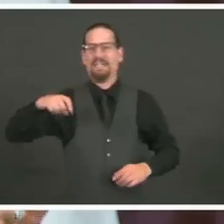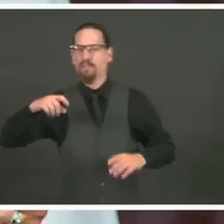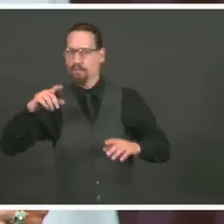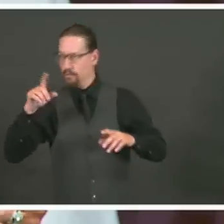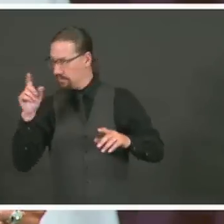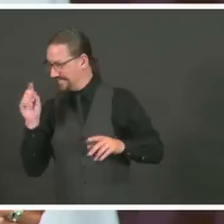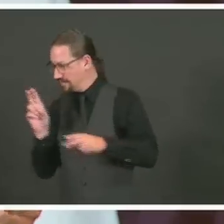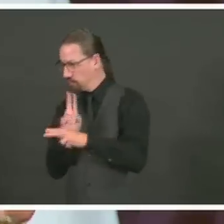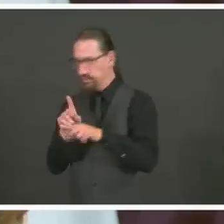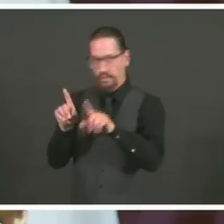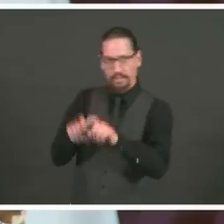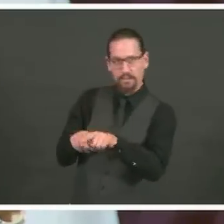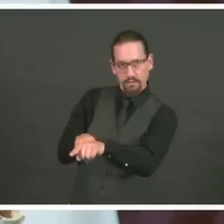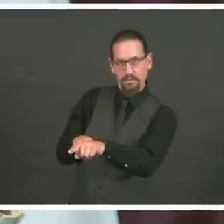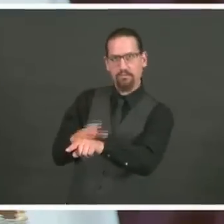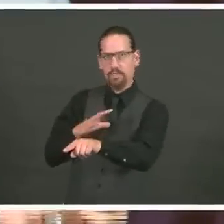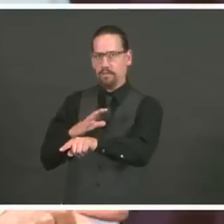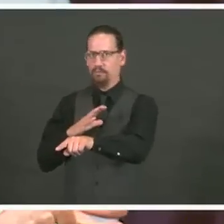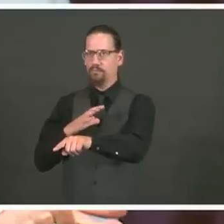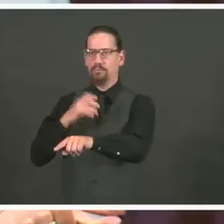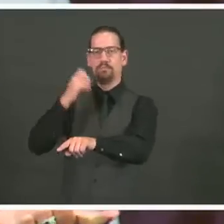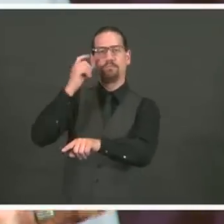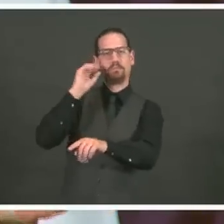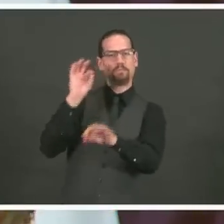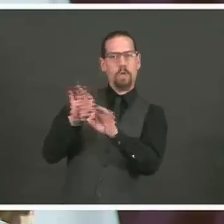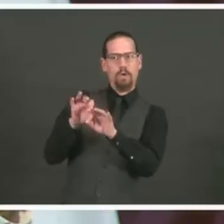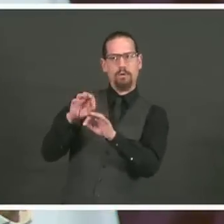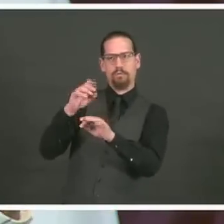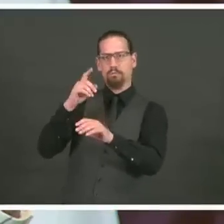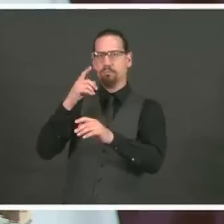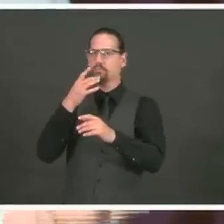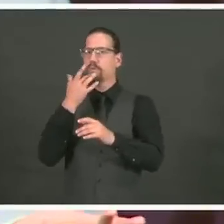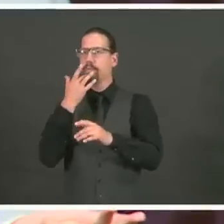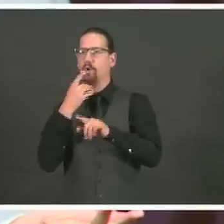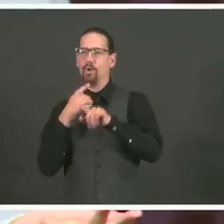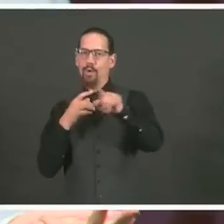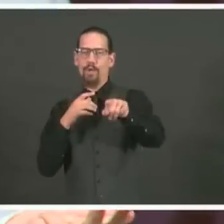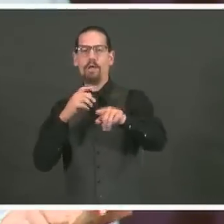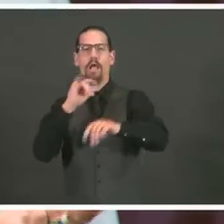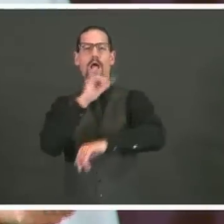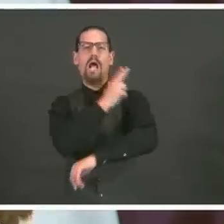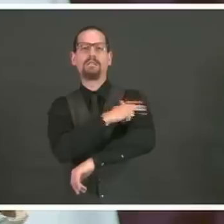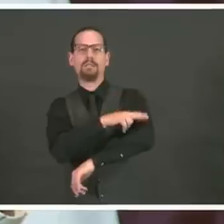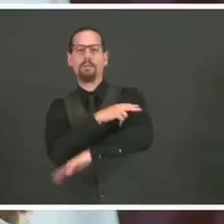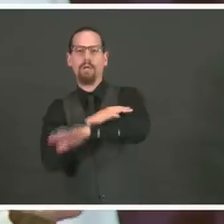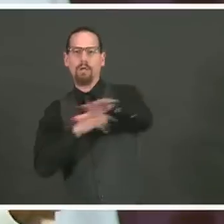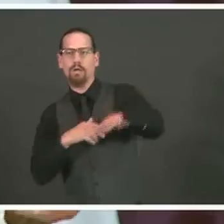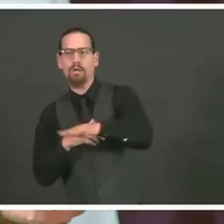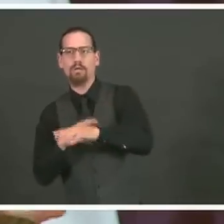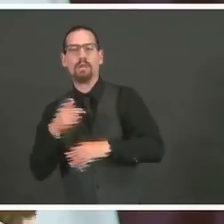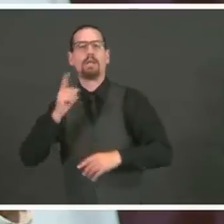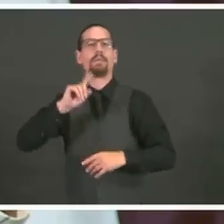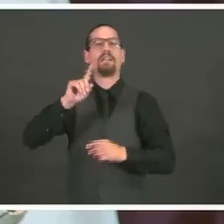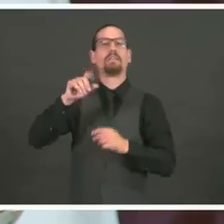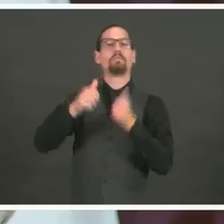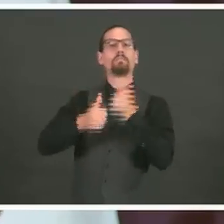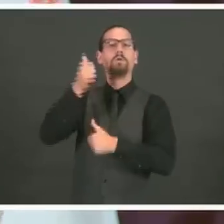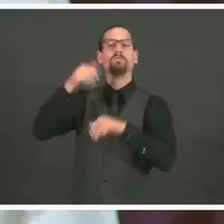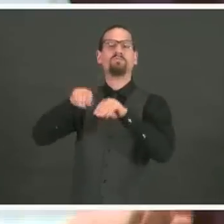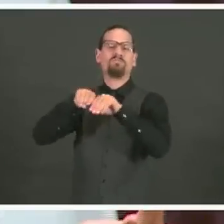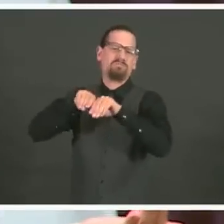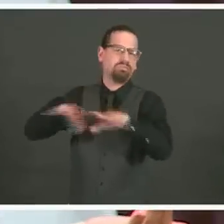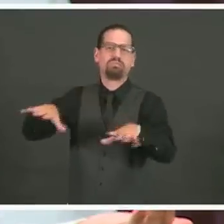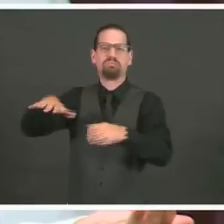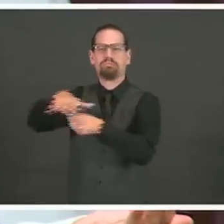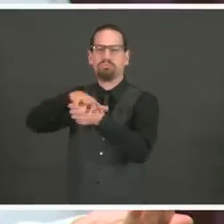In hospitals, at outbreaks, in nursing homes, when we open school next